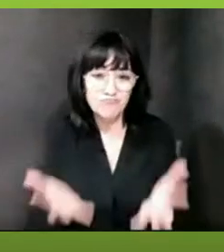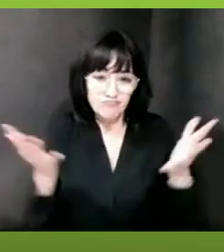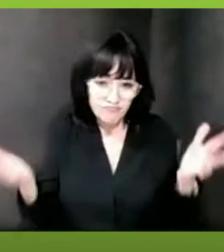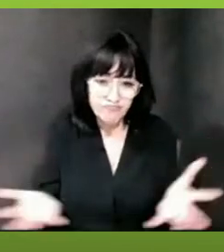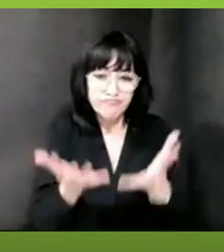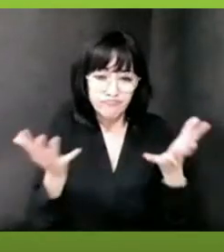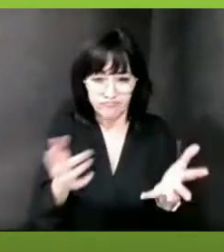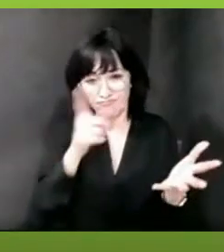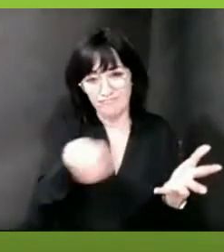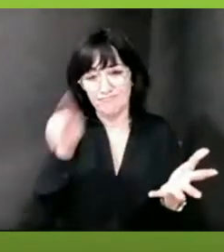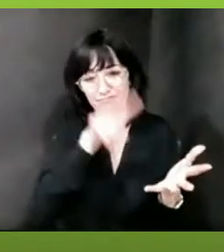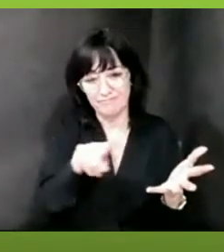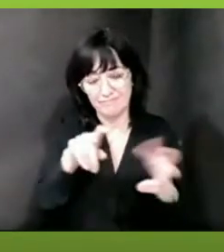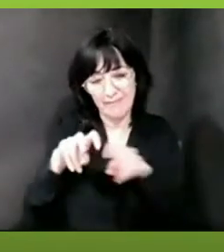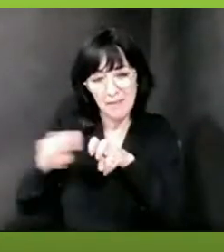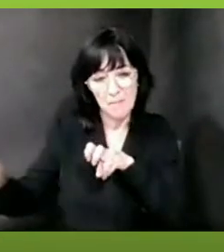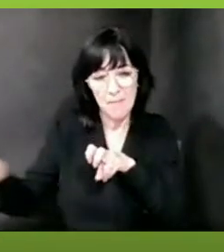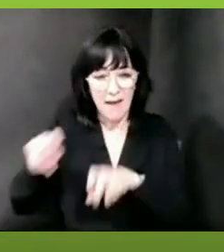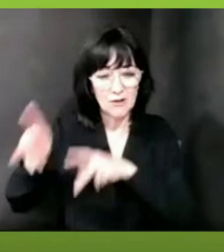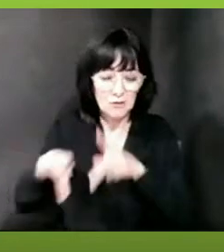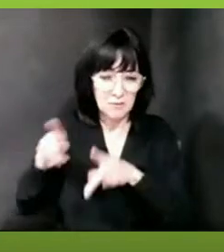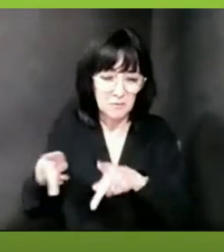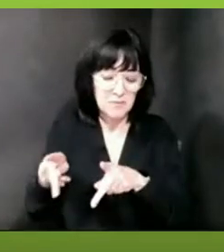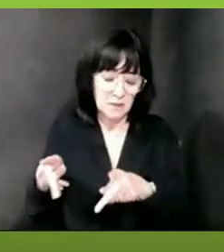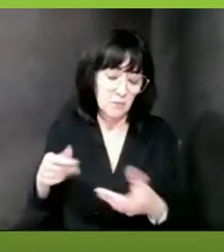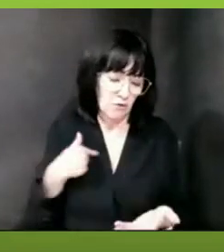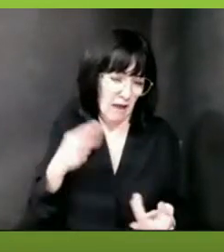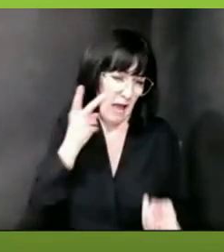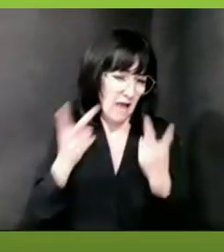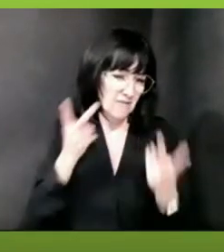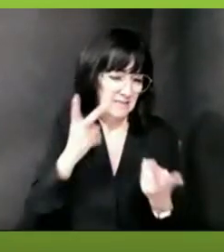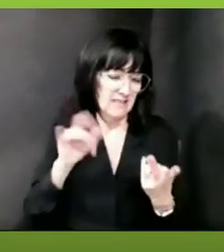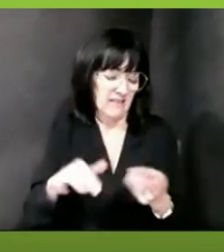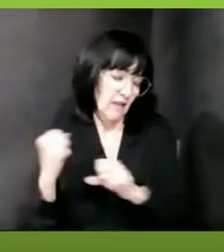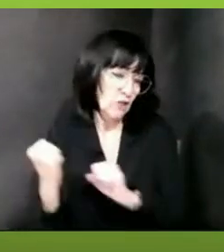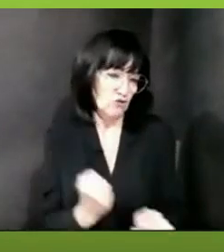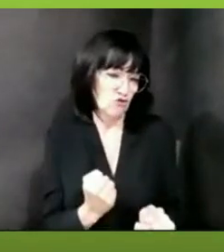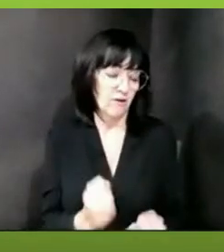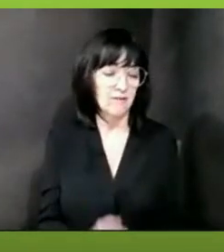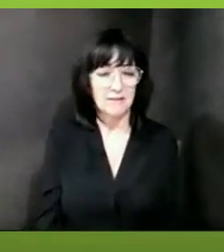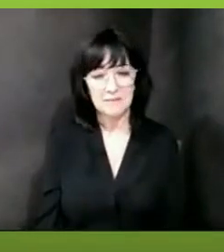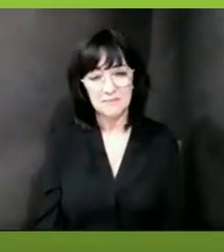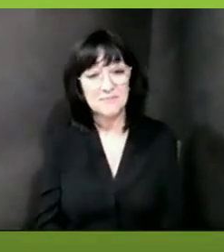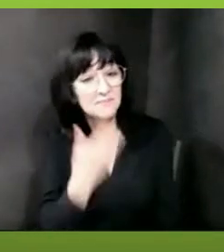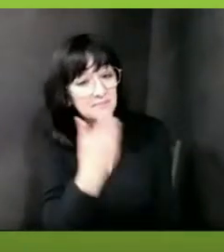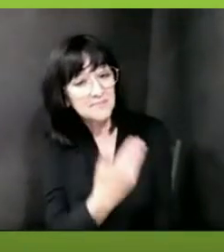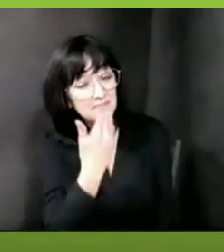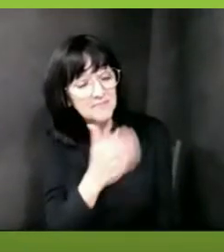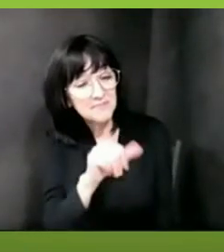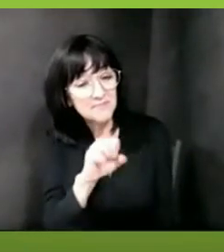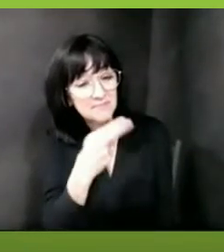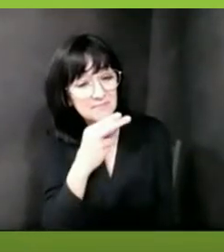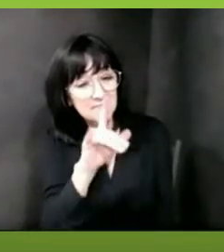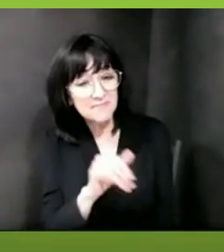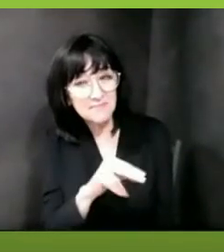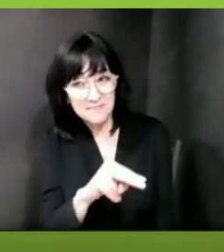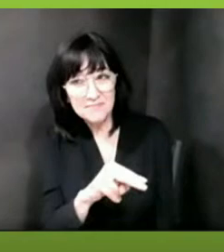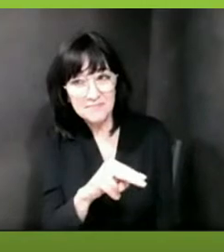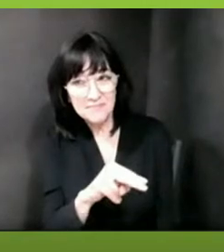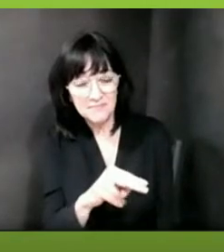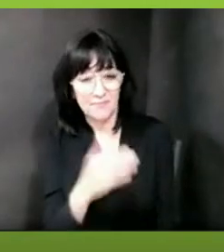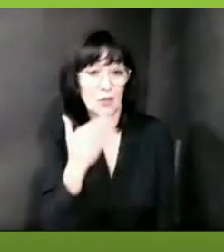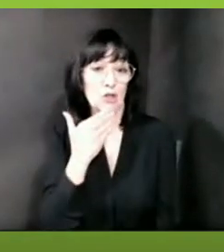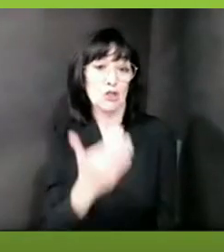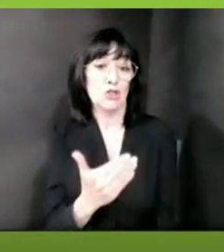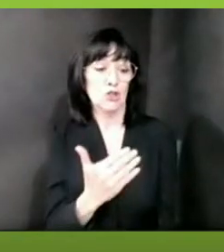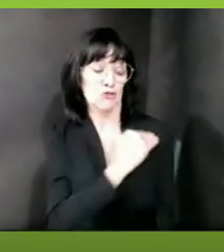also seen a lot of strength. Thank you, Ashlyn. It's always a good reminder that as much